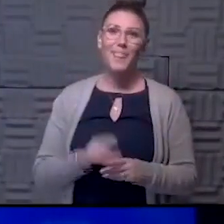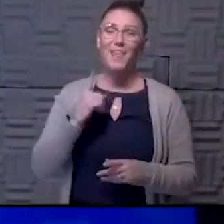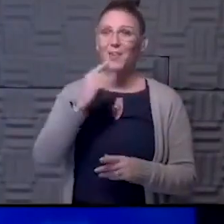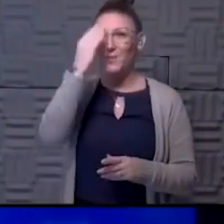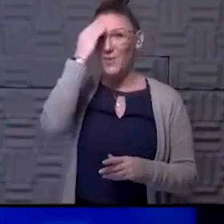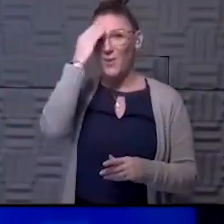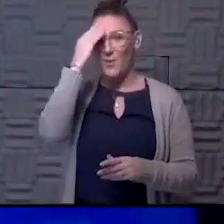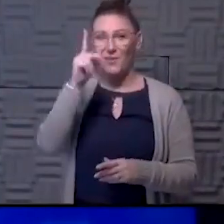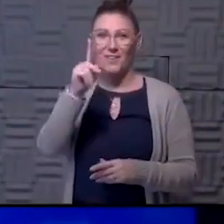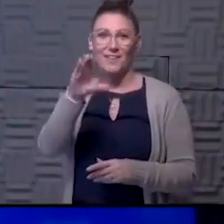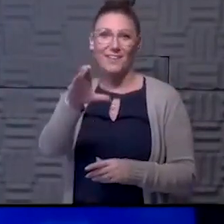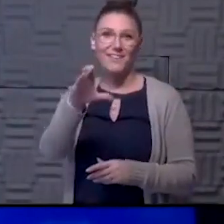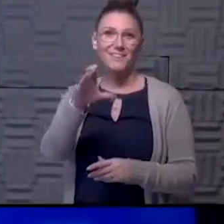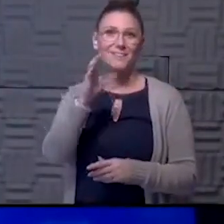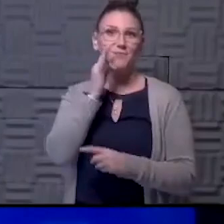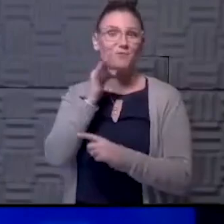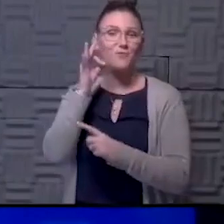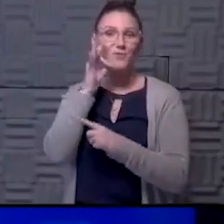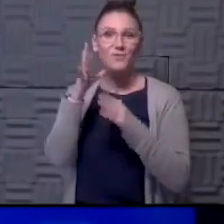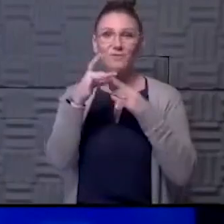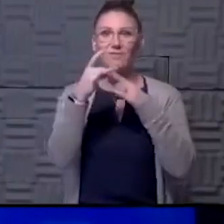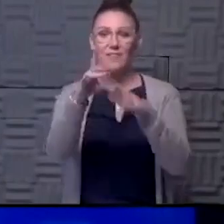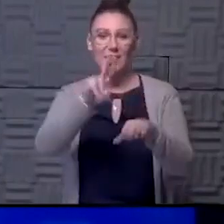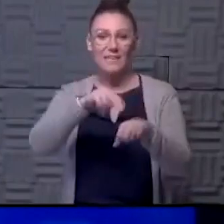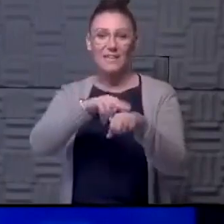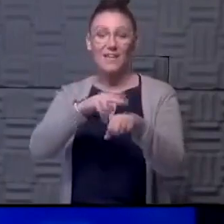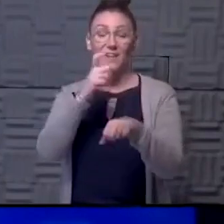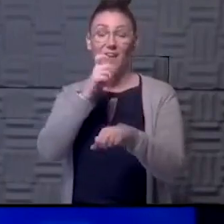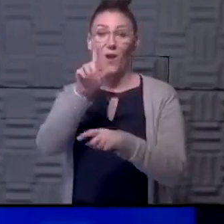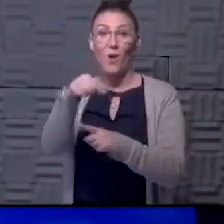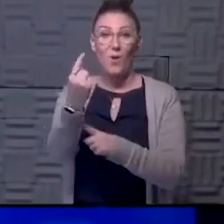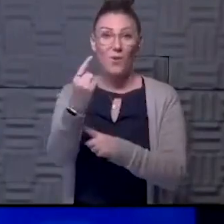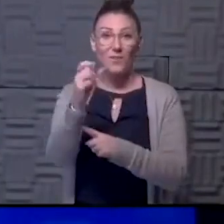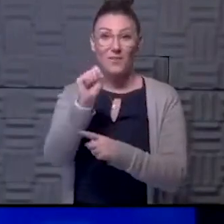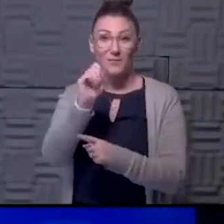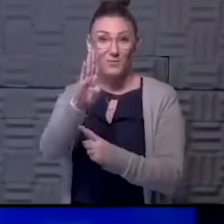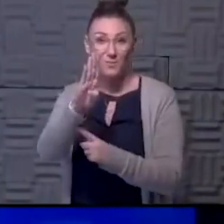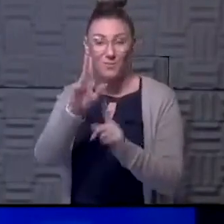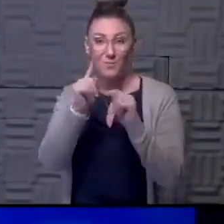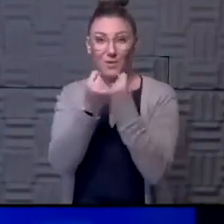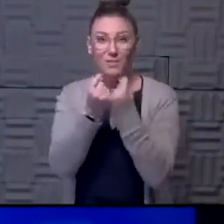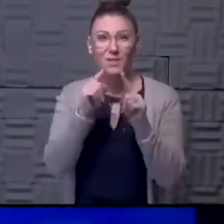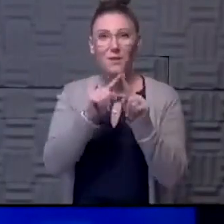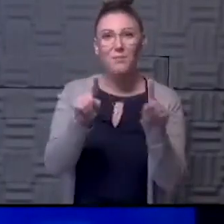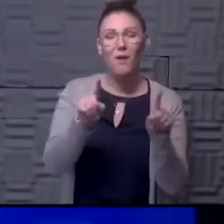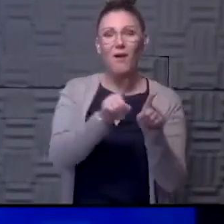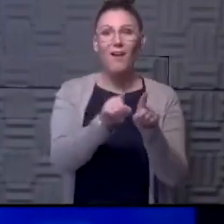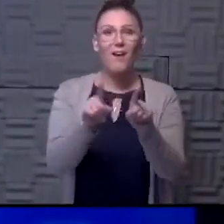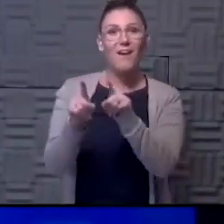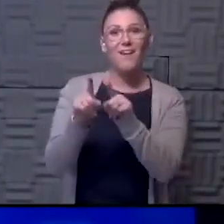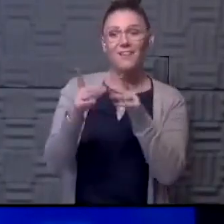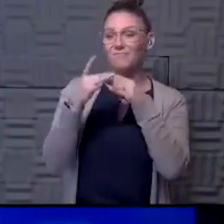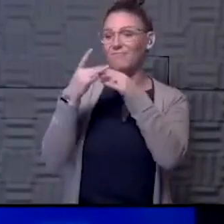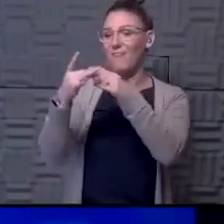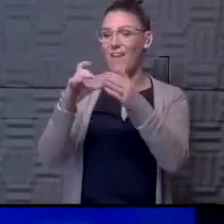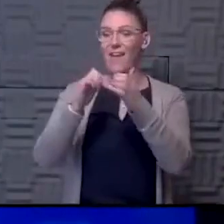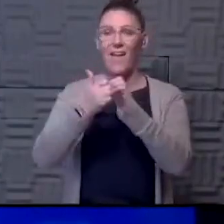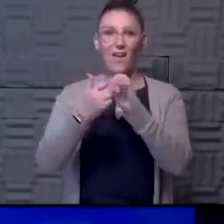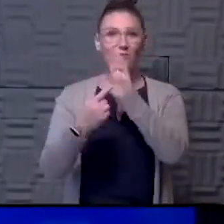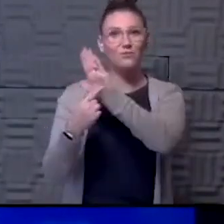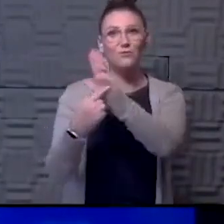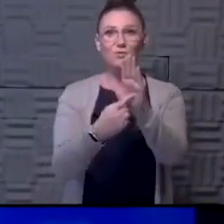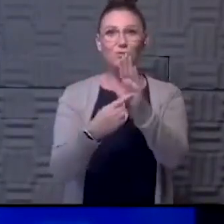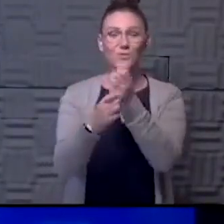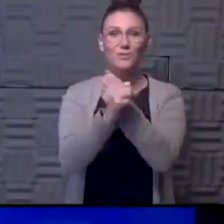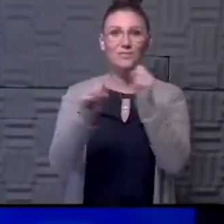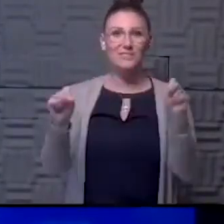The Kansas City Chiefs have also led the nation not only as a Super Bowl team, they've also led the nation on how to be safe at a football stadium.